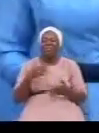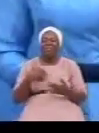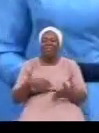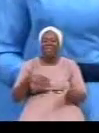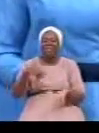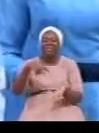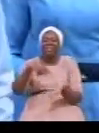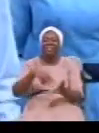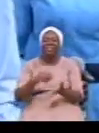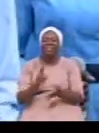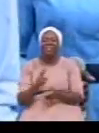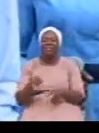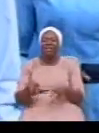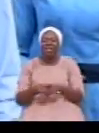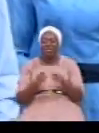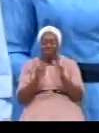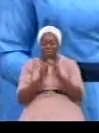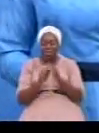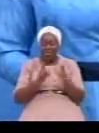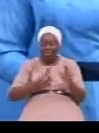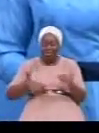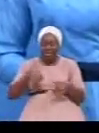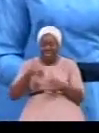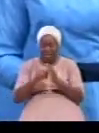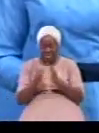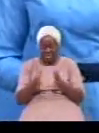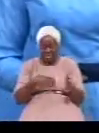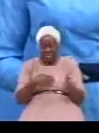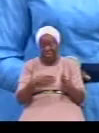God in songs of worship.